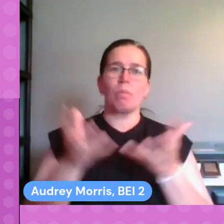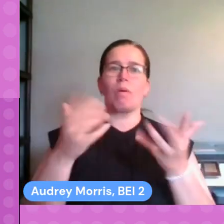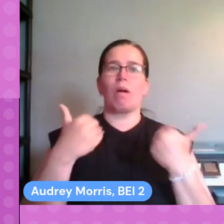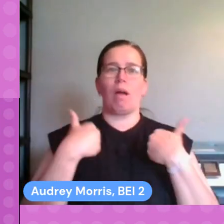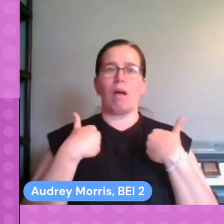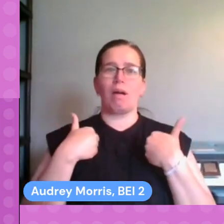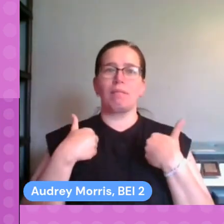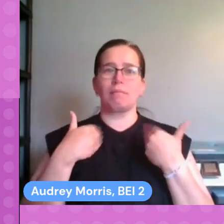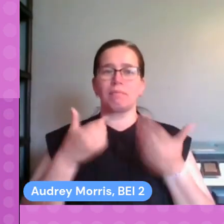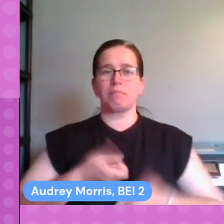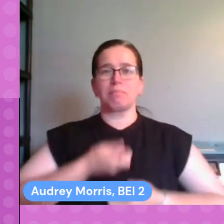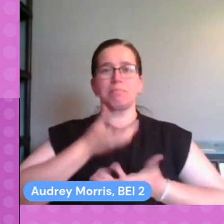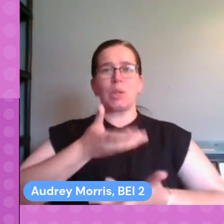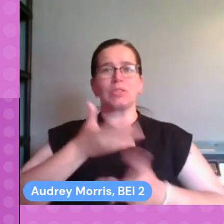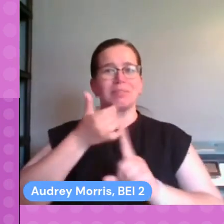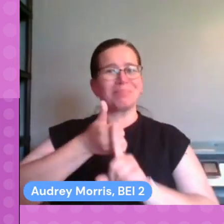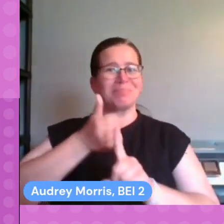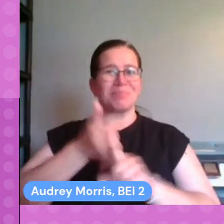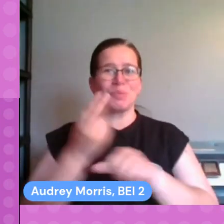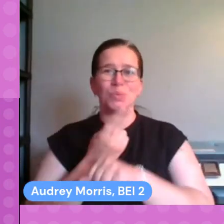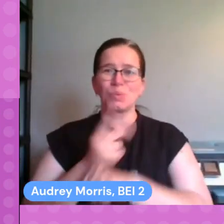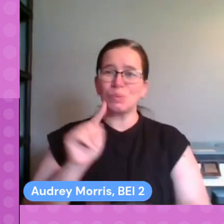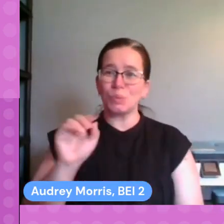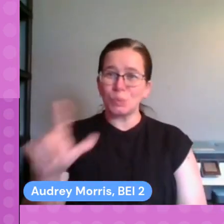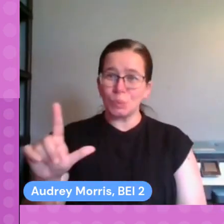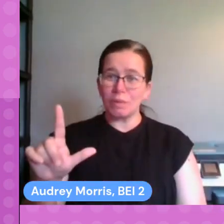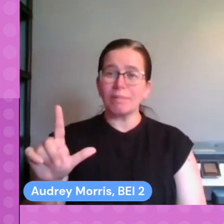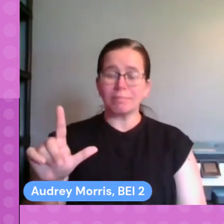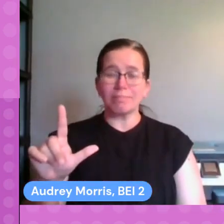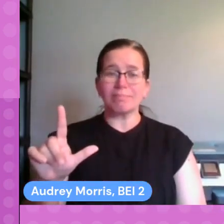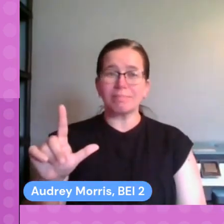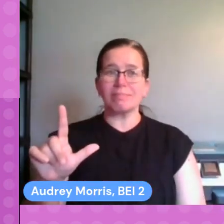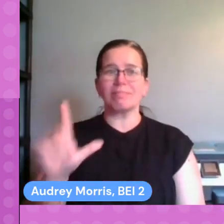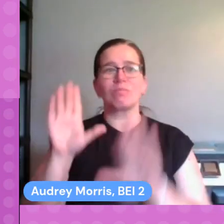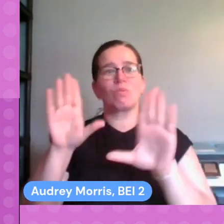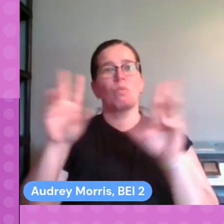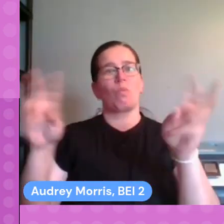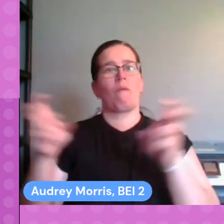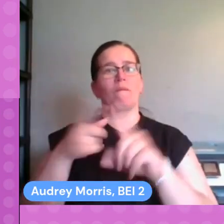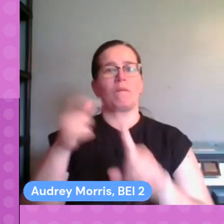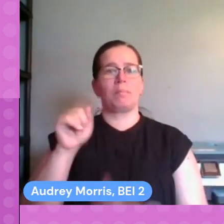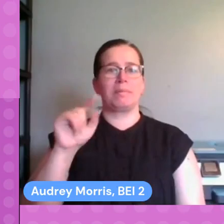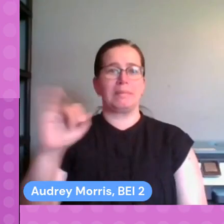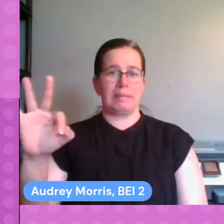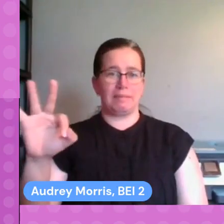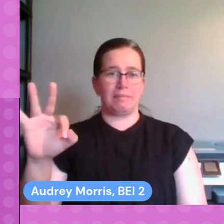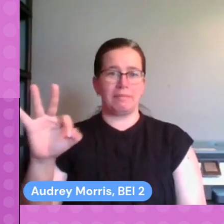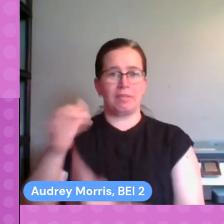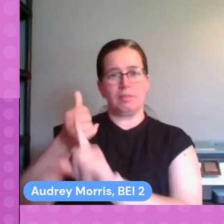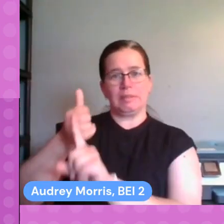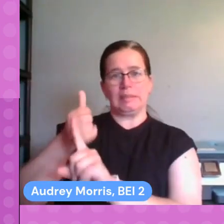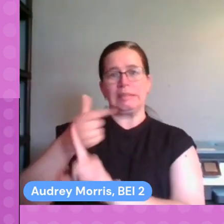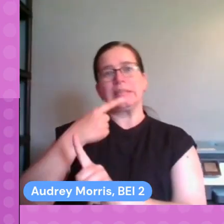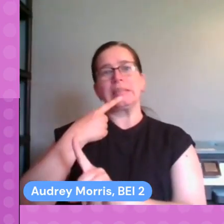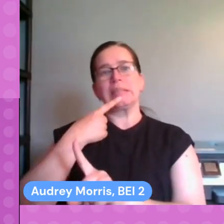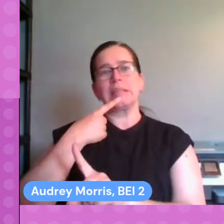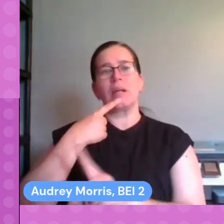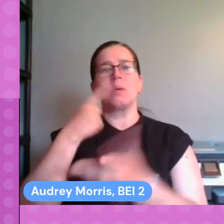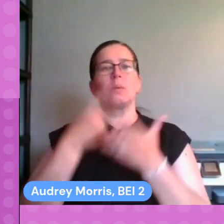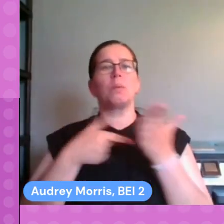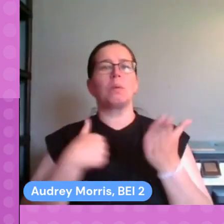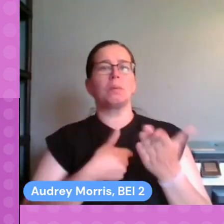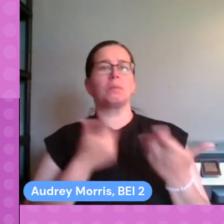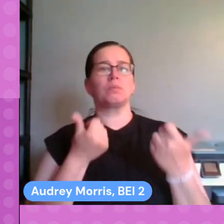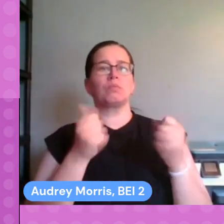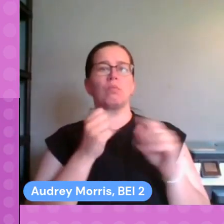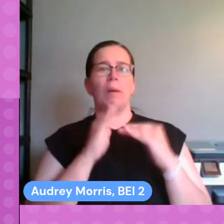let them express themselves with these tools. And the great quote by Tiff, she says that what we're trying to build here